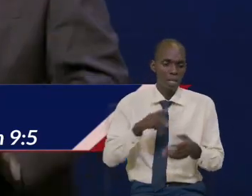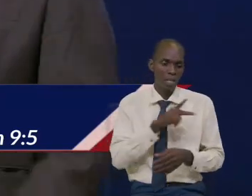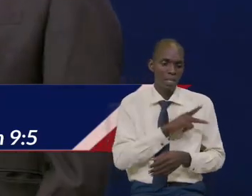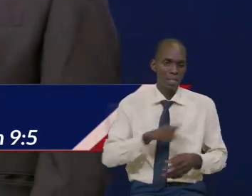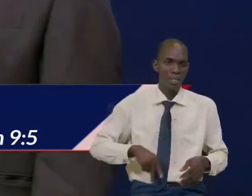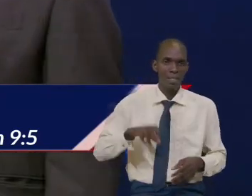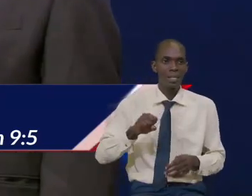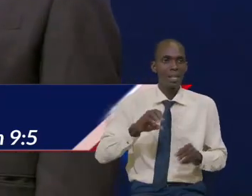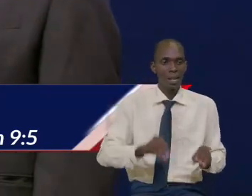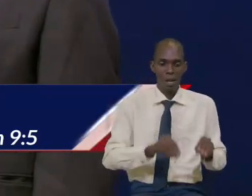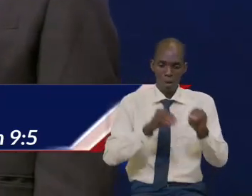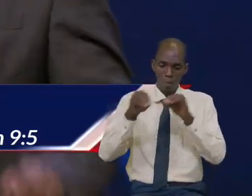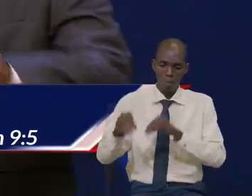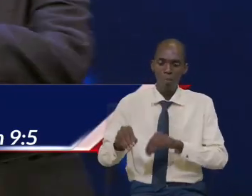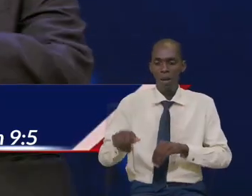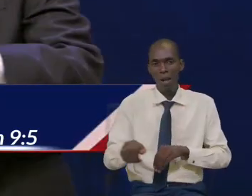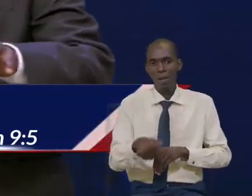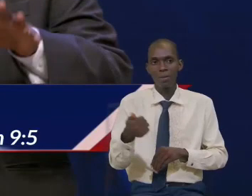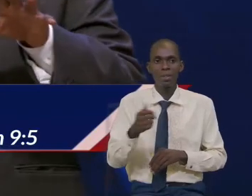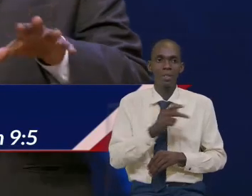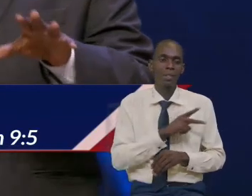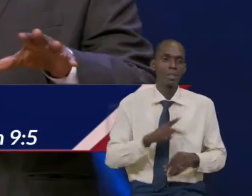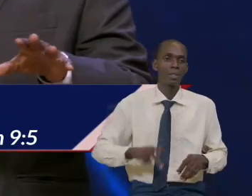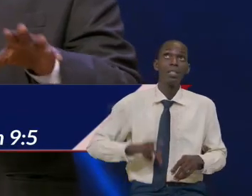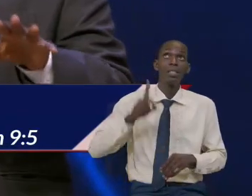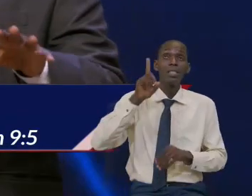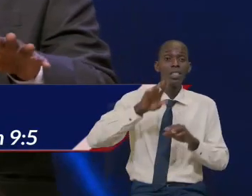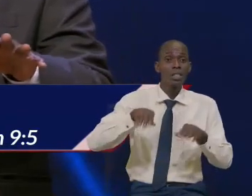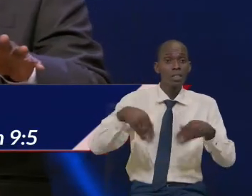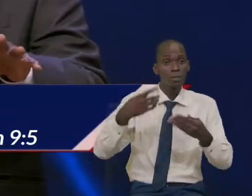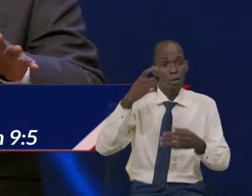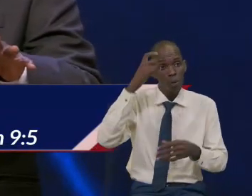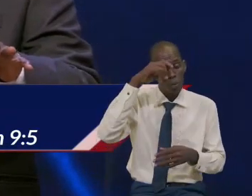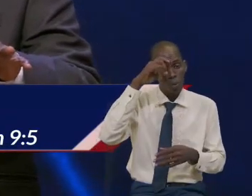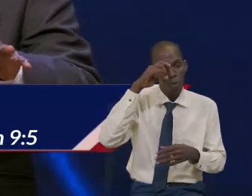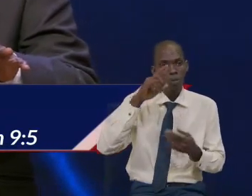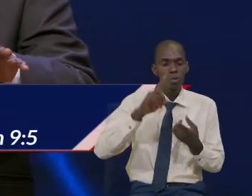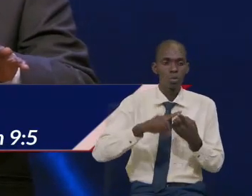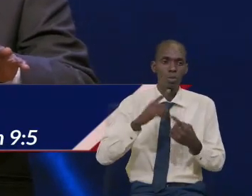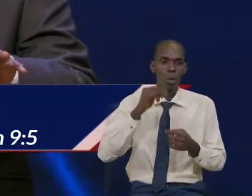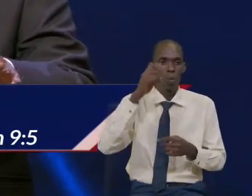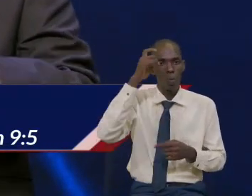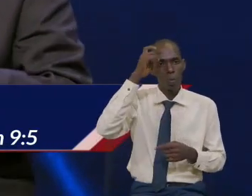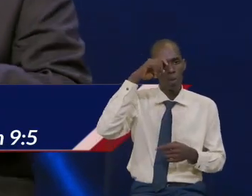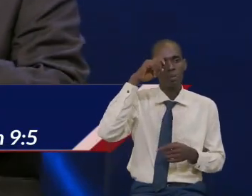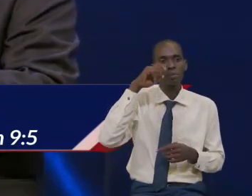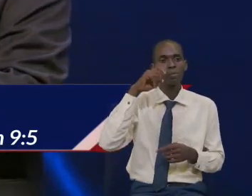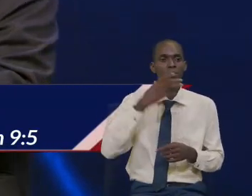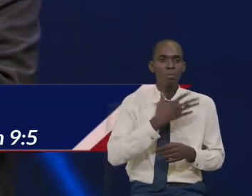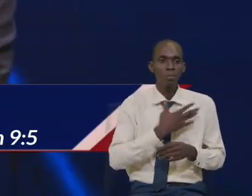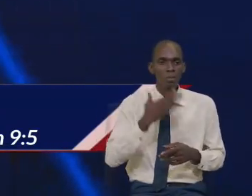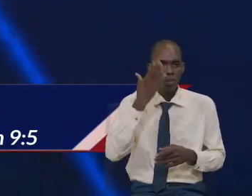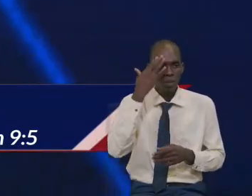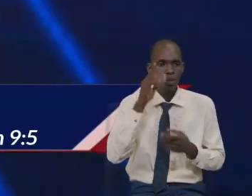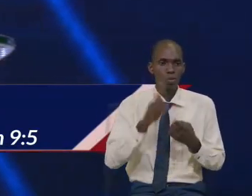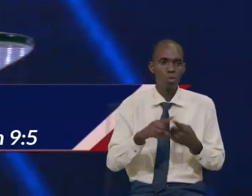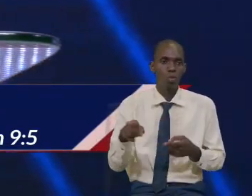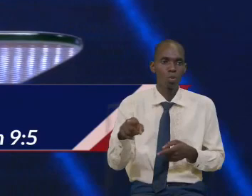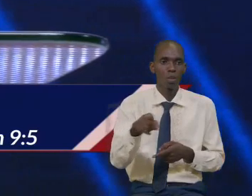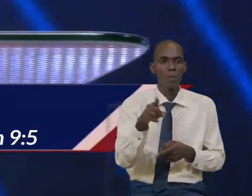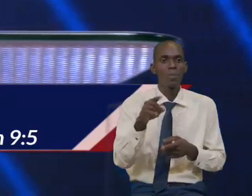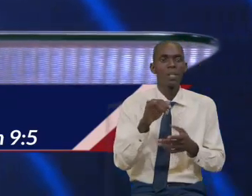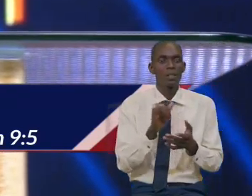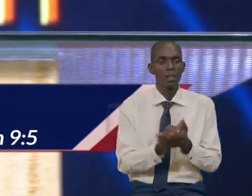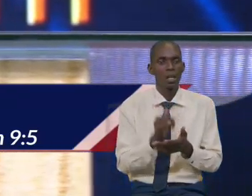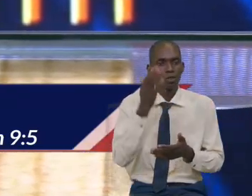and setteth up kings. He giveth wisdom unto the wise and knowledge to